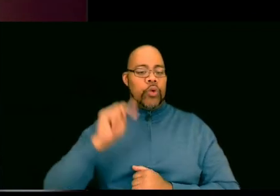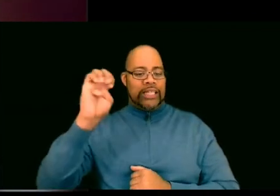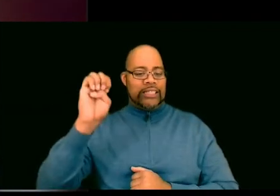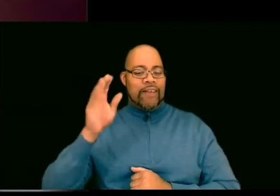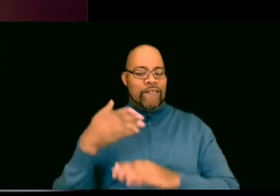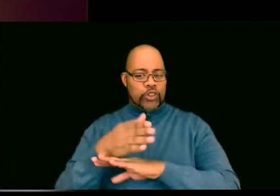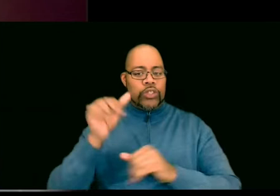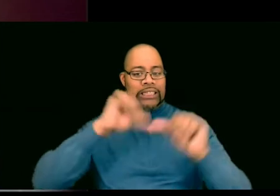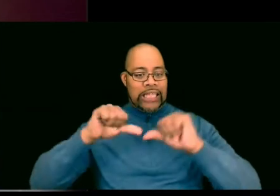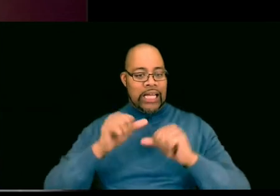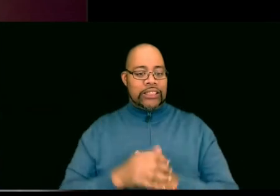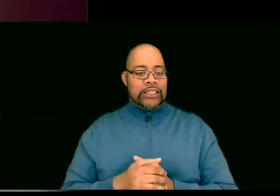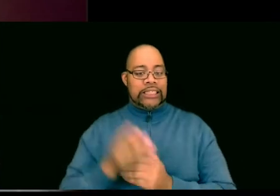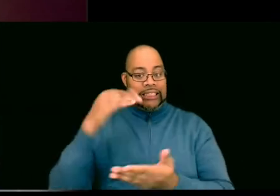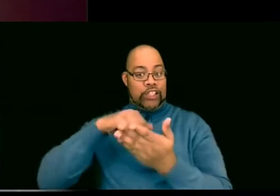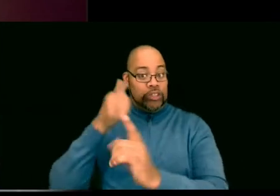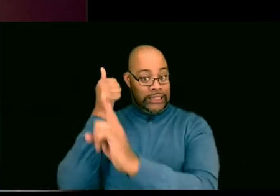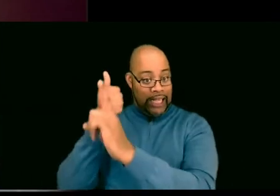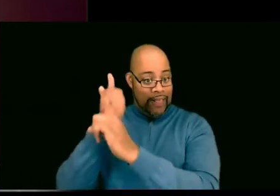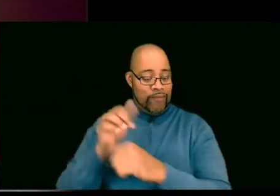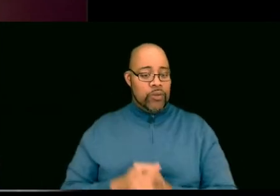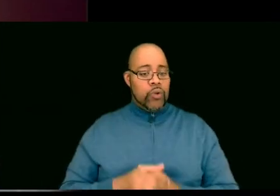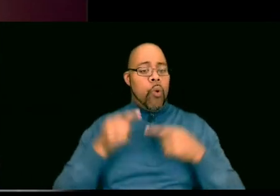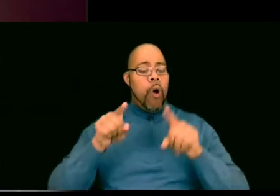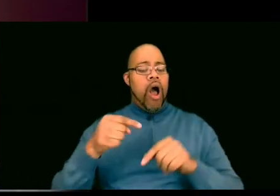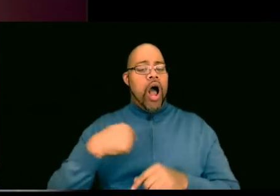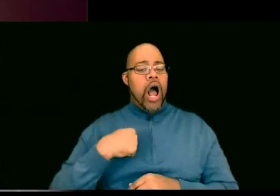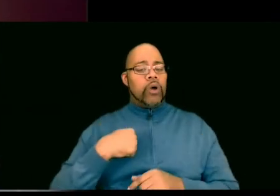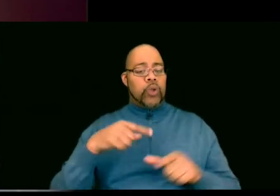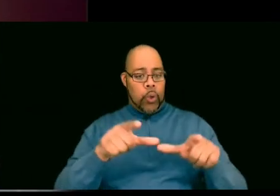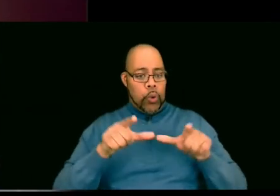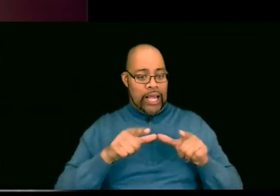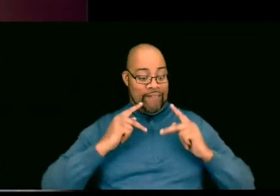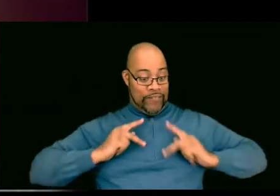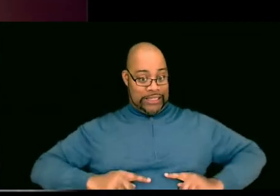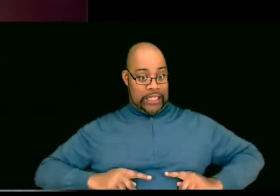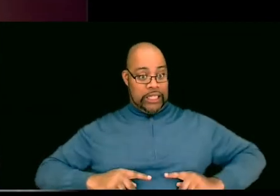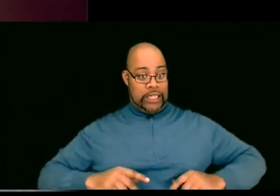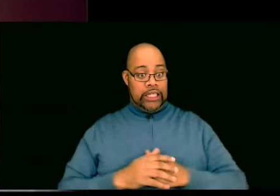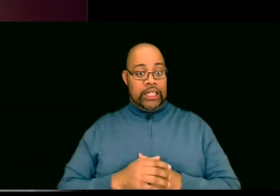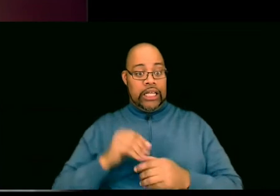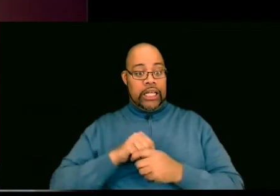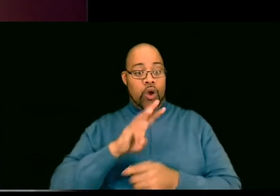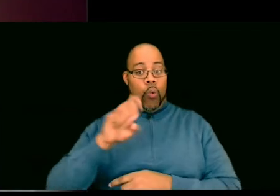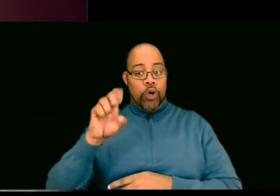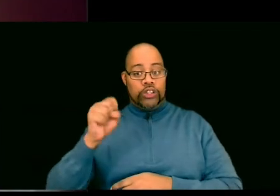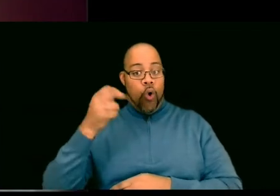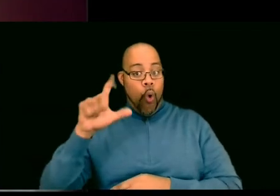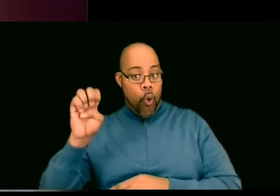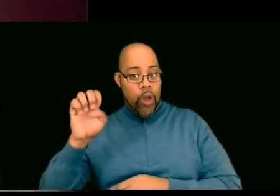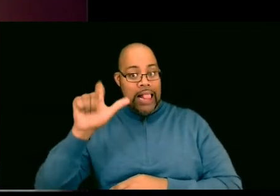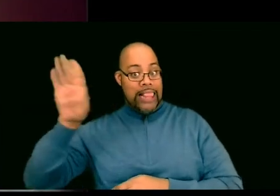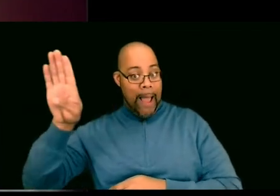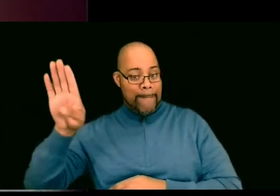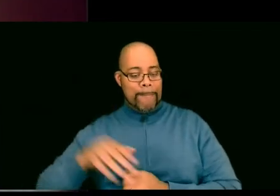And the Northeast Fishery Science Center itself, while I was located physically at the Woods